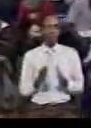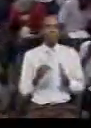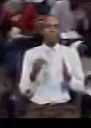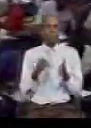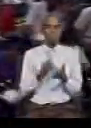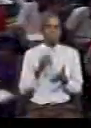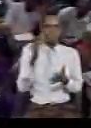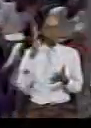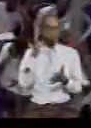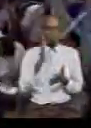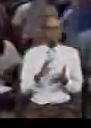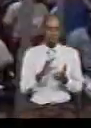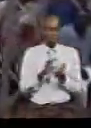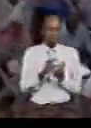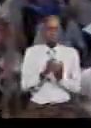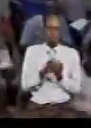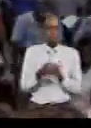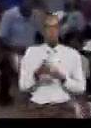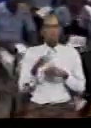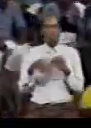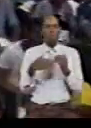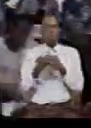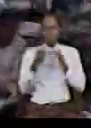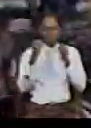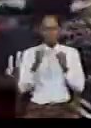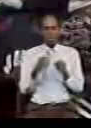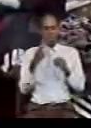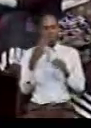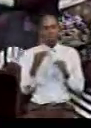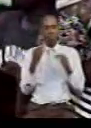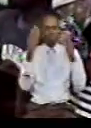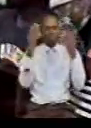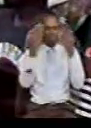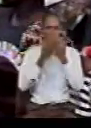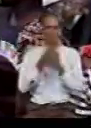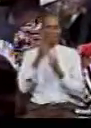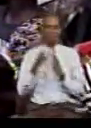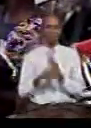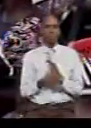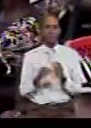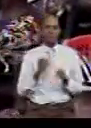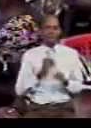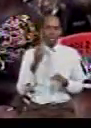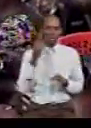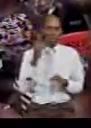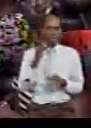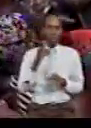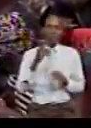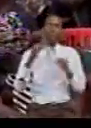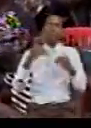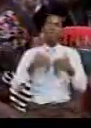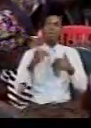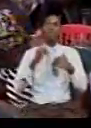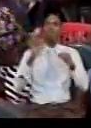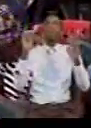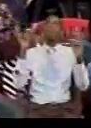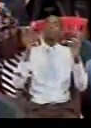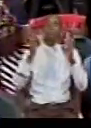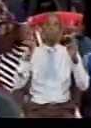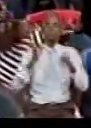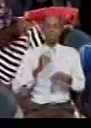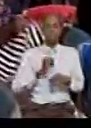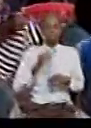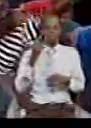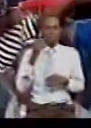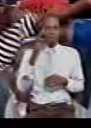will crush all the powers of darkness. I see you victorious. I said, I